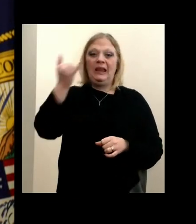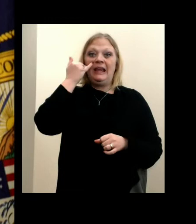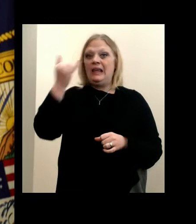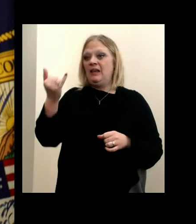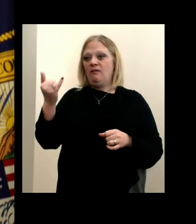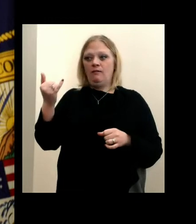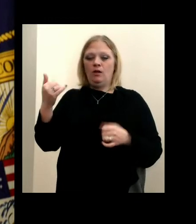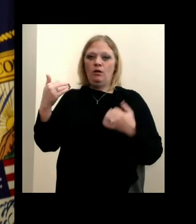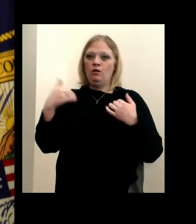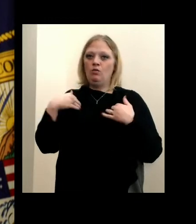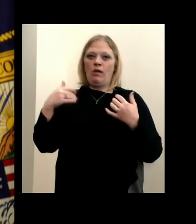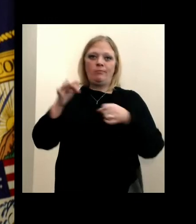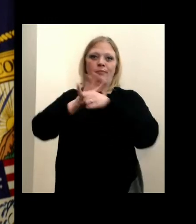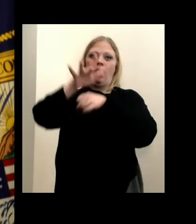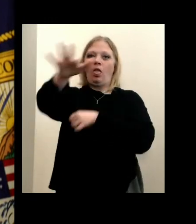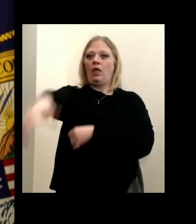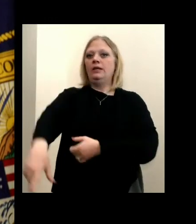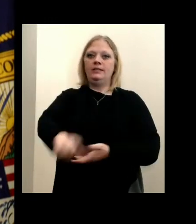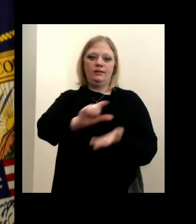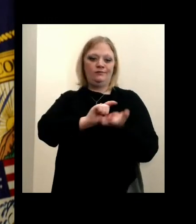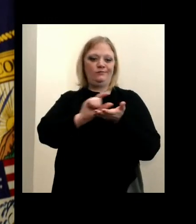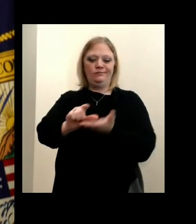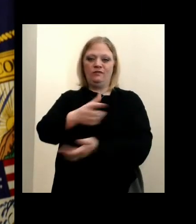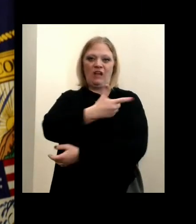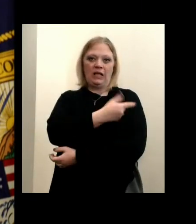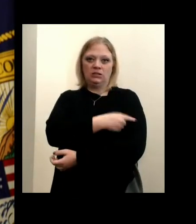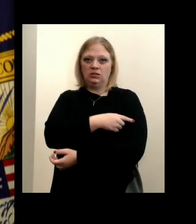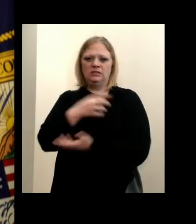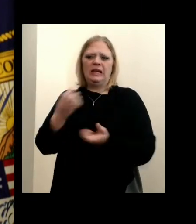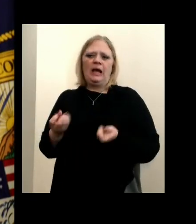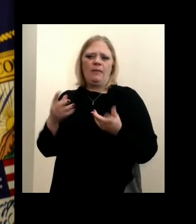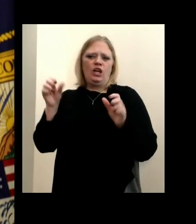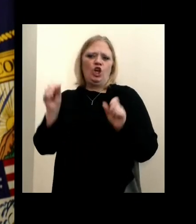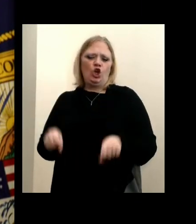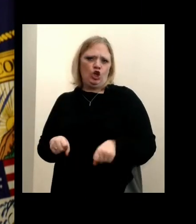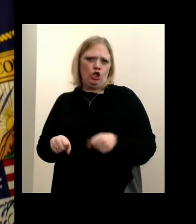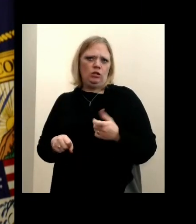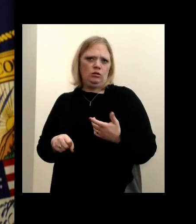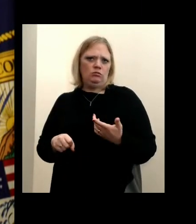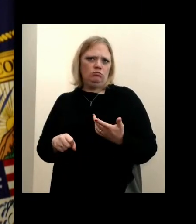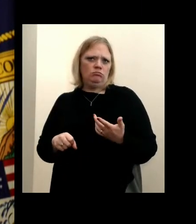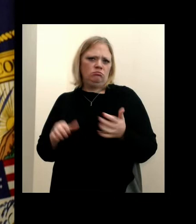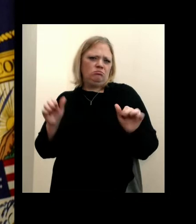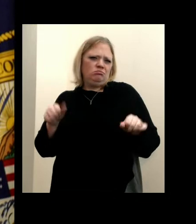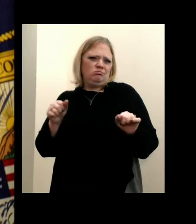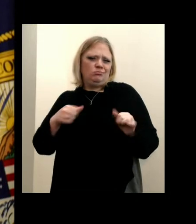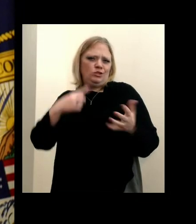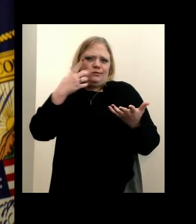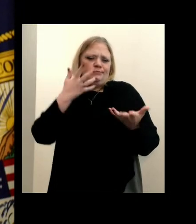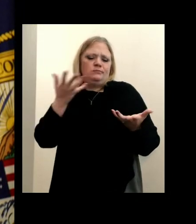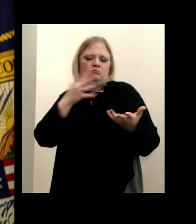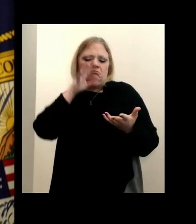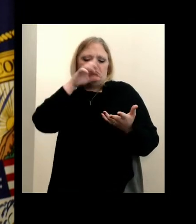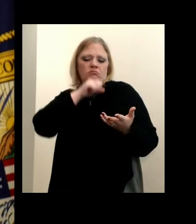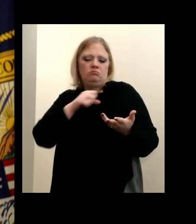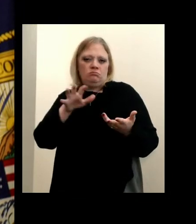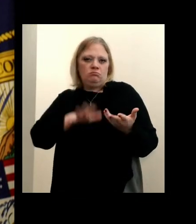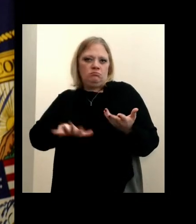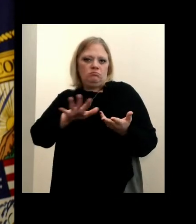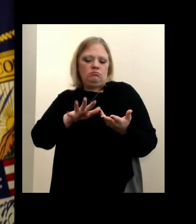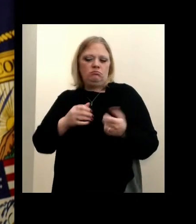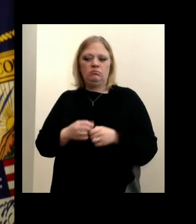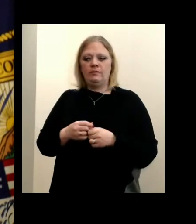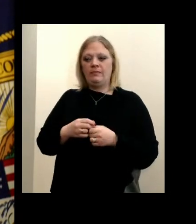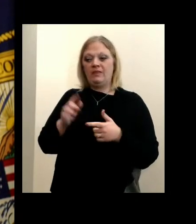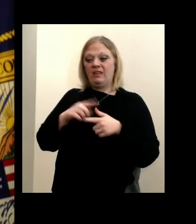as they needed? And if things don't go that way and you keep getting the amount of vaccines you seem to be getting each week, how long do you think